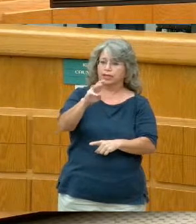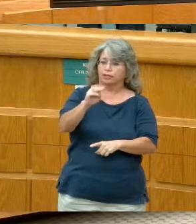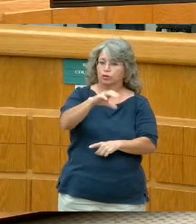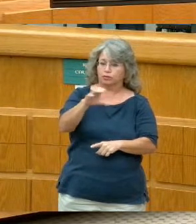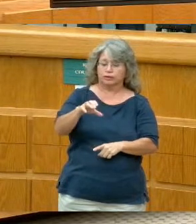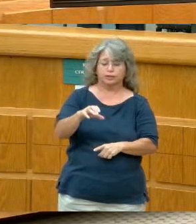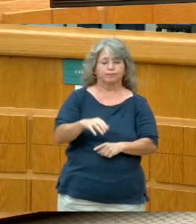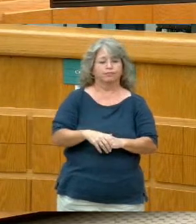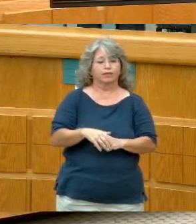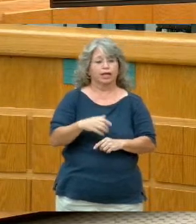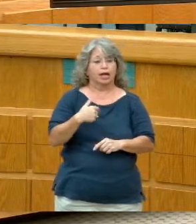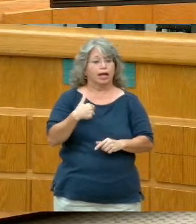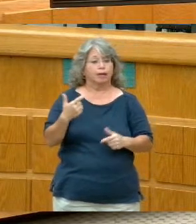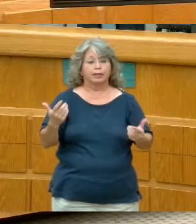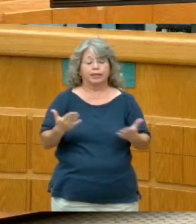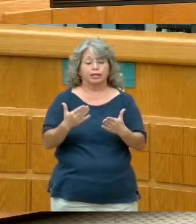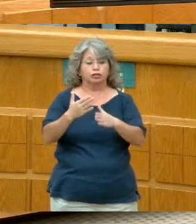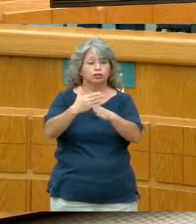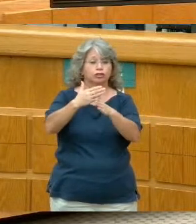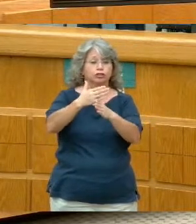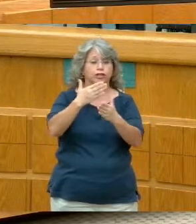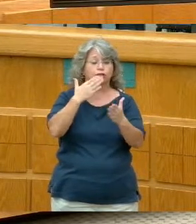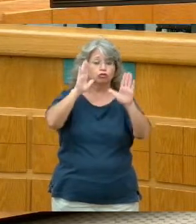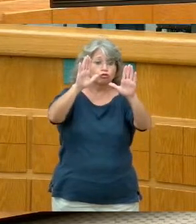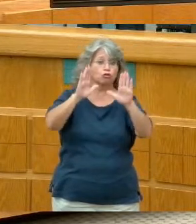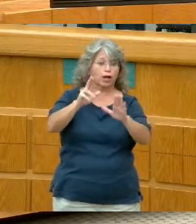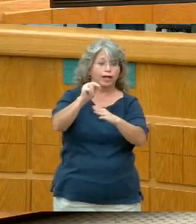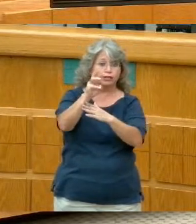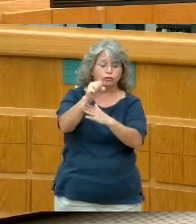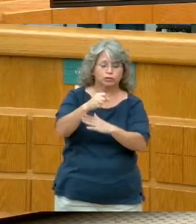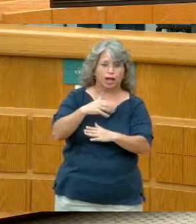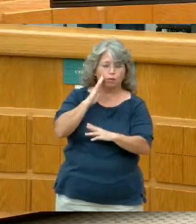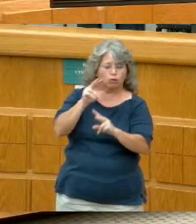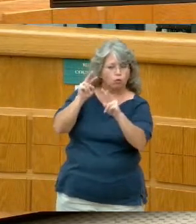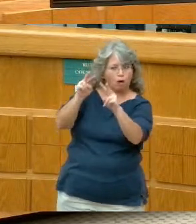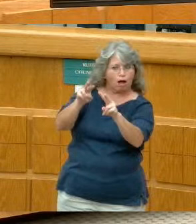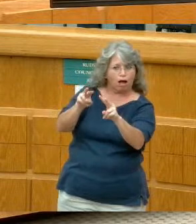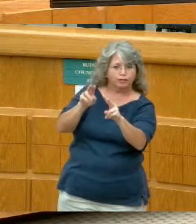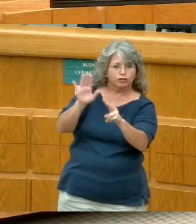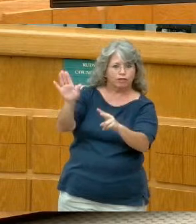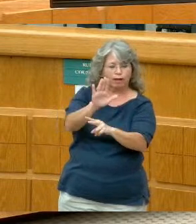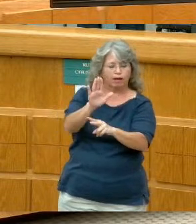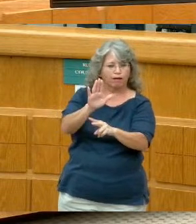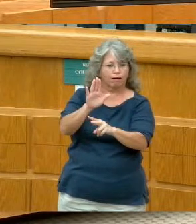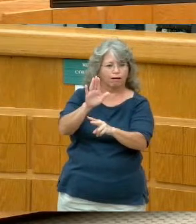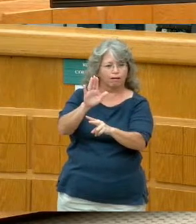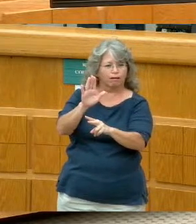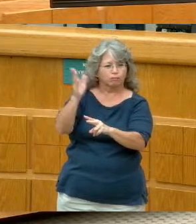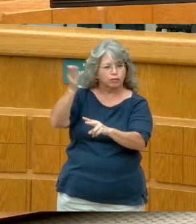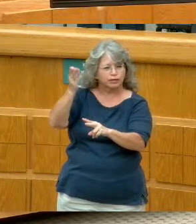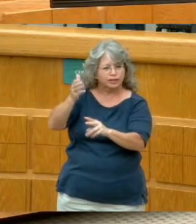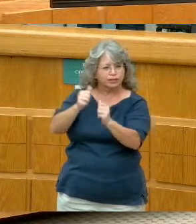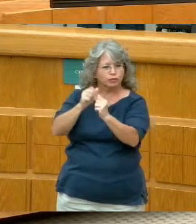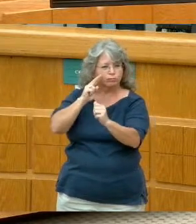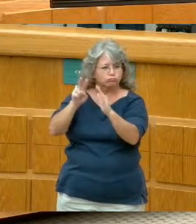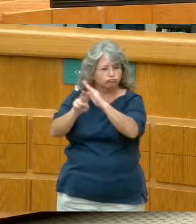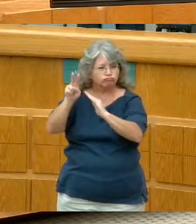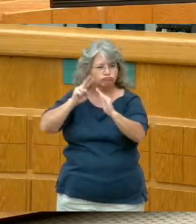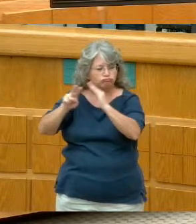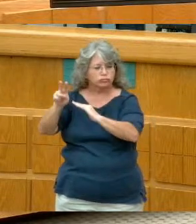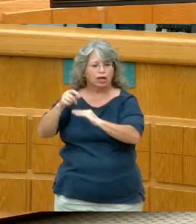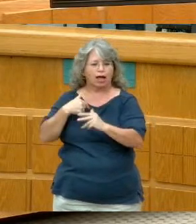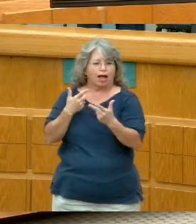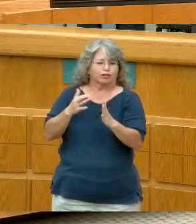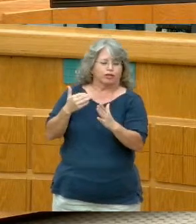Corpus Christi. And I'm here at least to share some great news. I'm going to watch with anticipation their projections, and